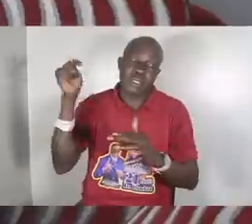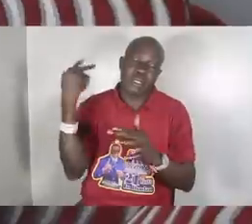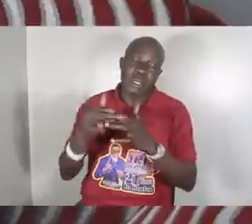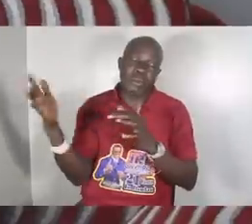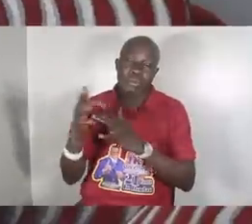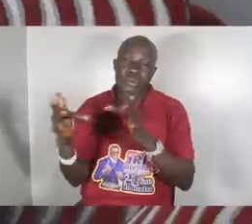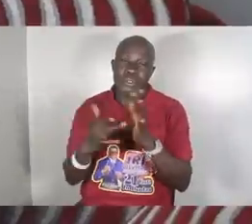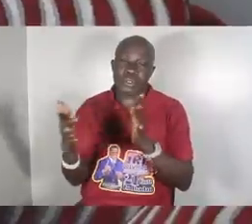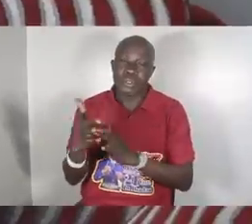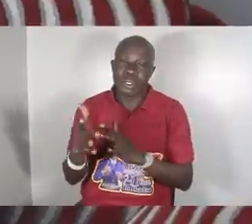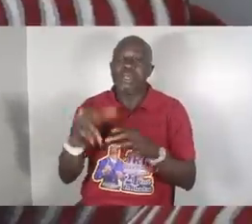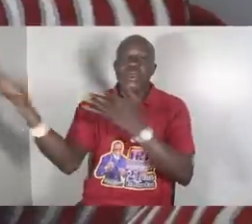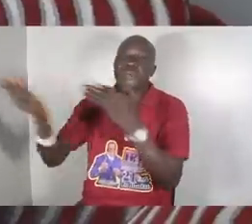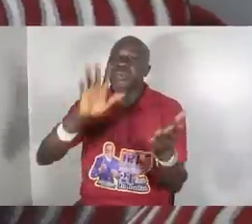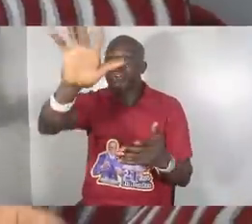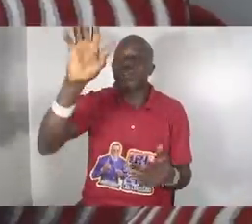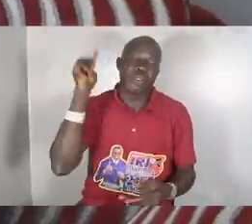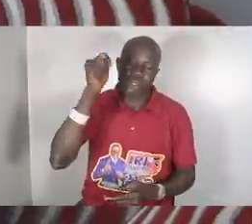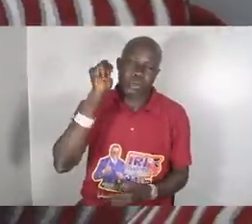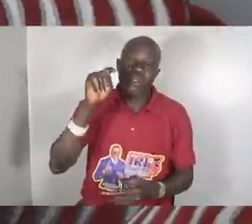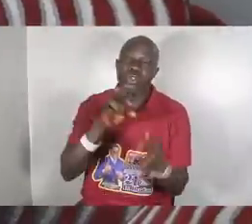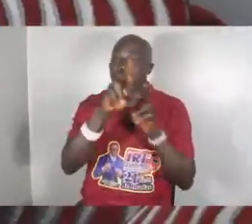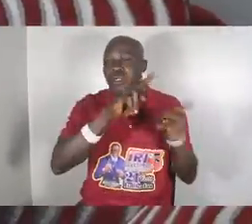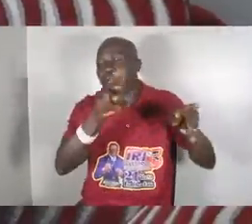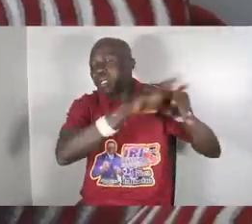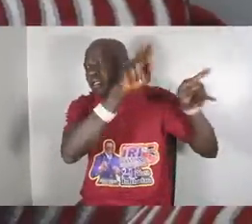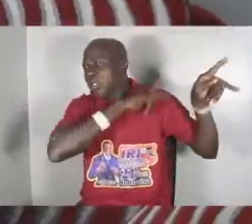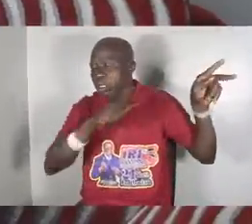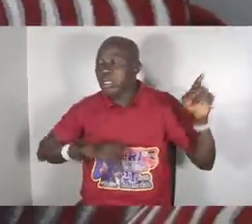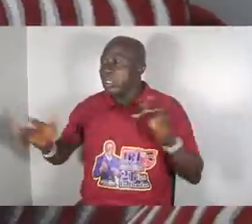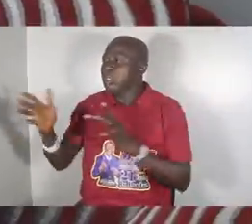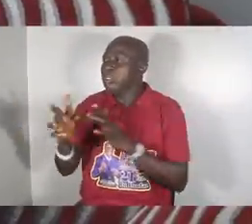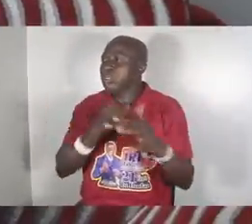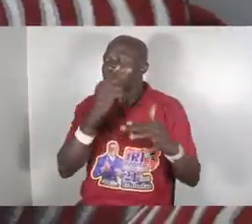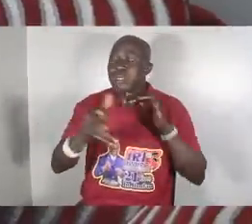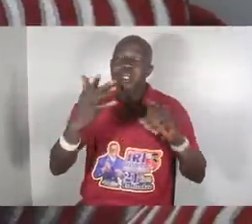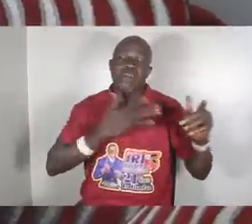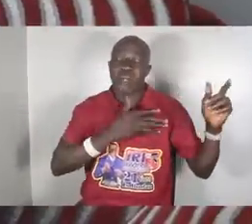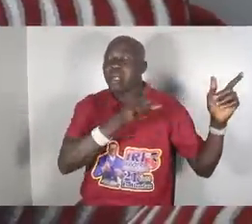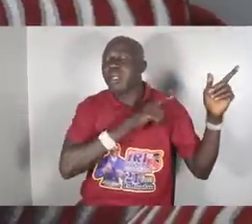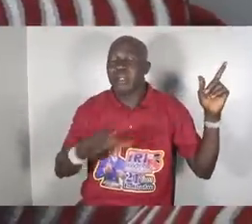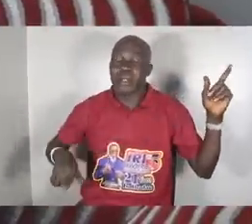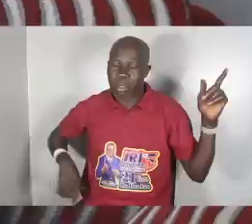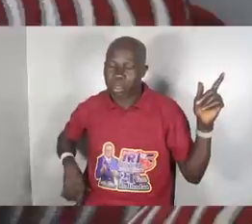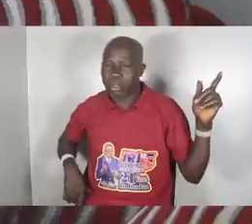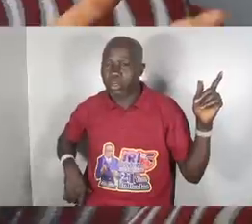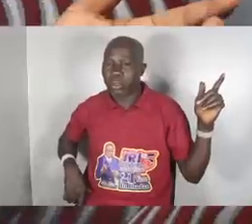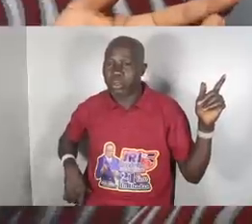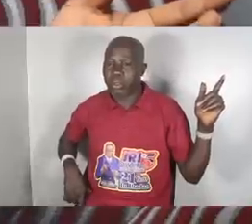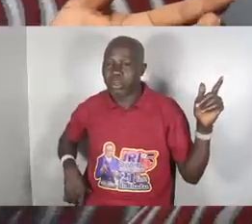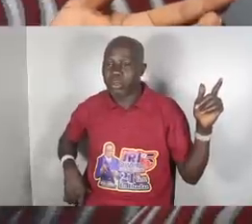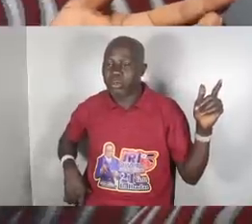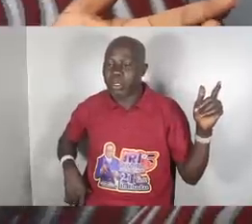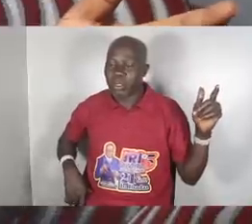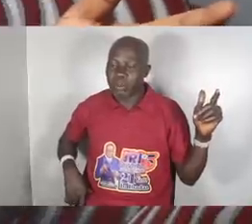of Jesus. O ya lo mere wa. Amen. Wa de se bi o. Amen. Jesus. Oluwa wa. Amen.